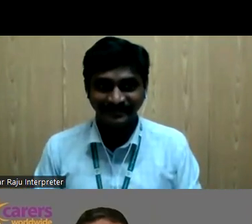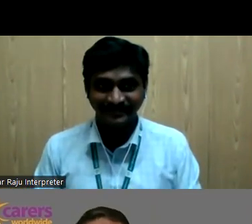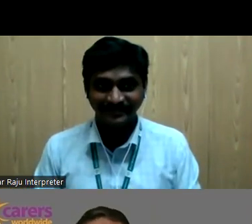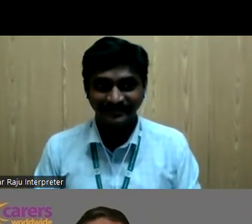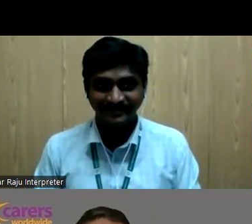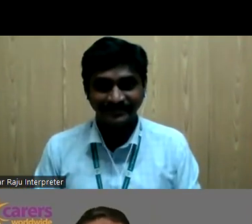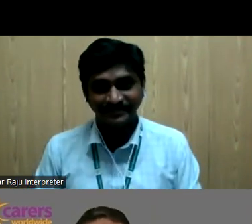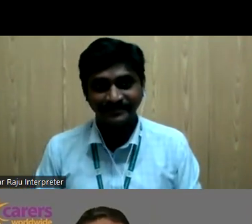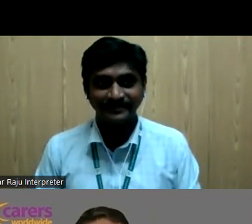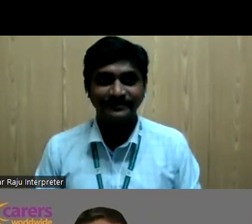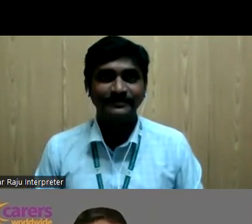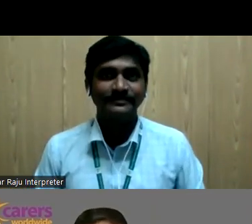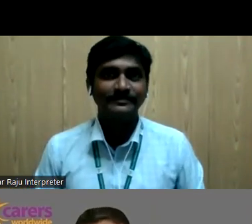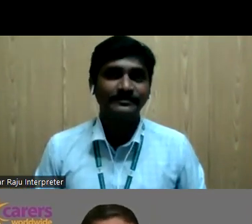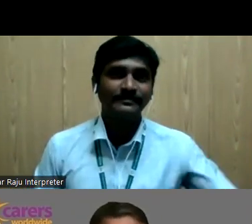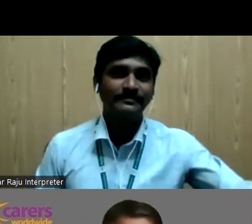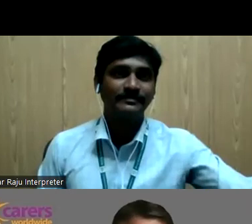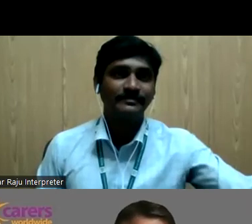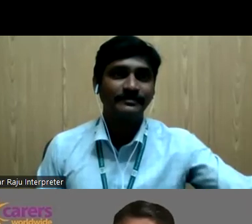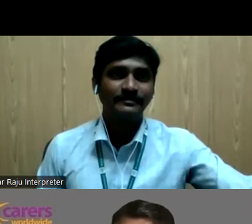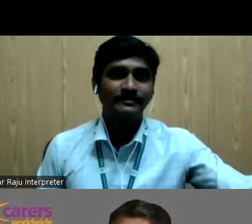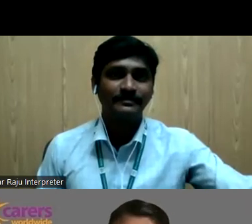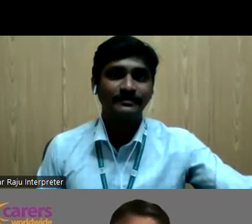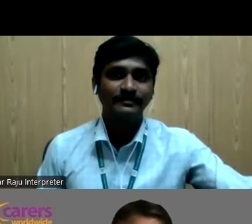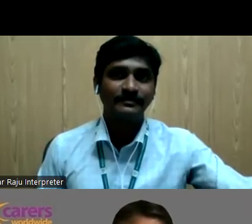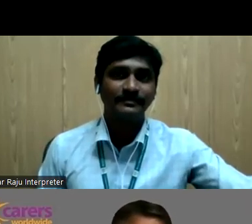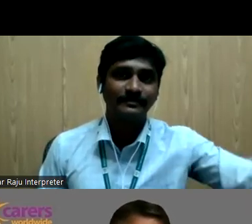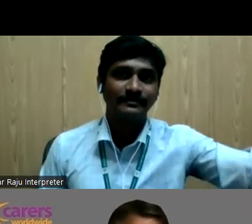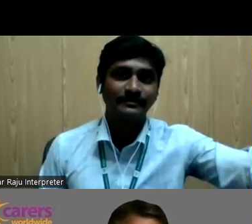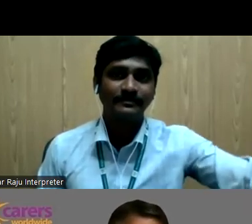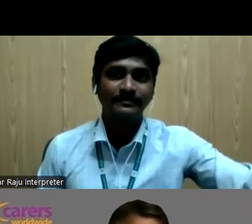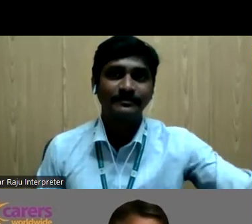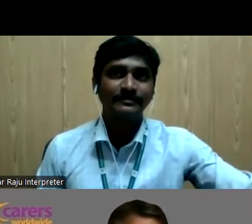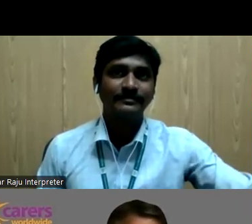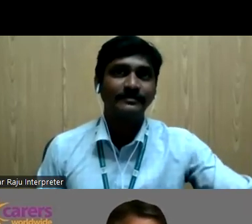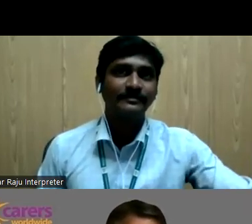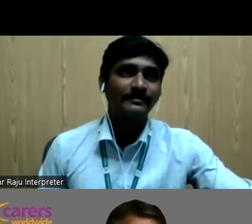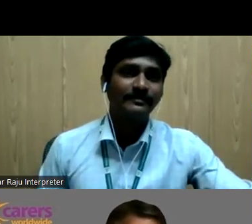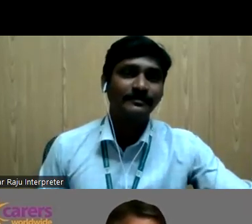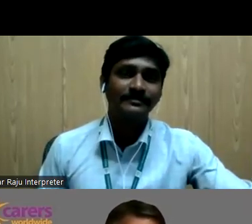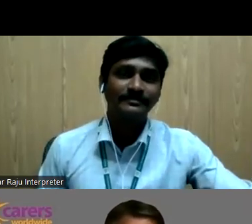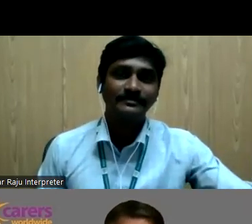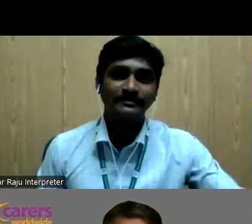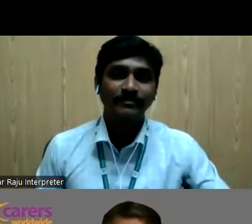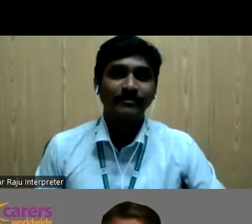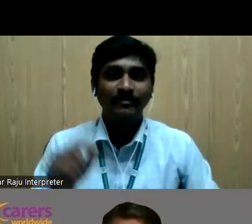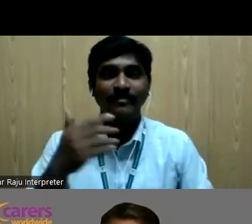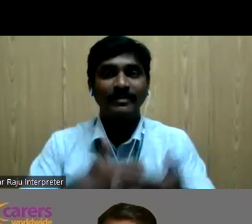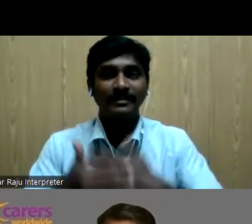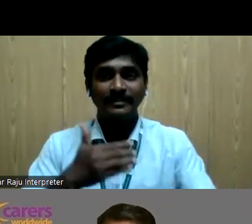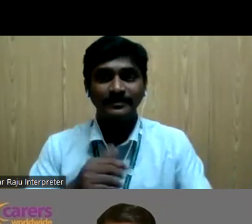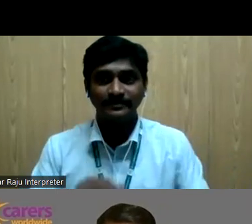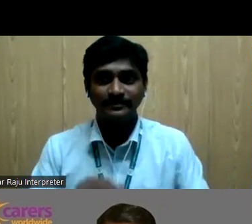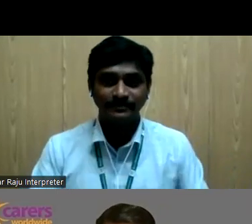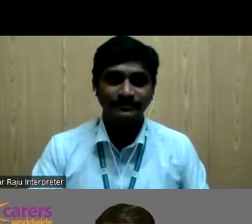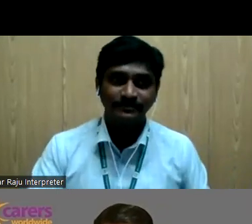this information. It, in a way, summarizes the services that NIEPID provides for persons with intellectual disability. I